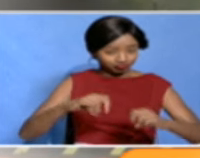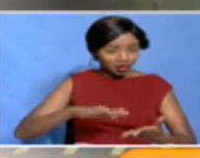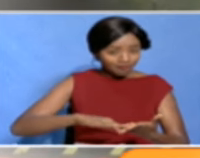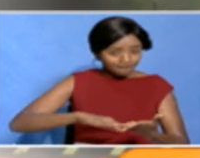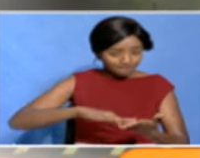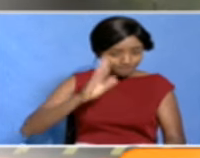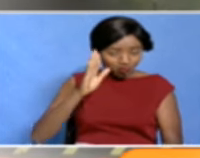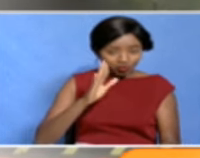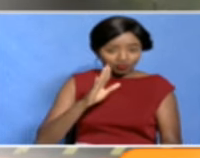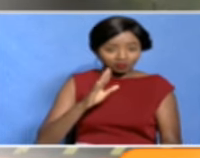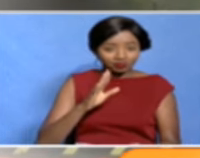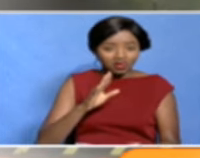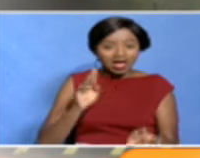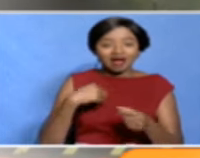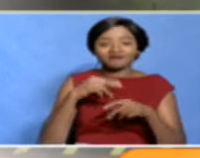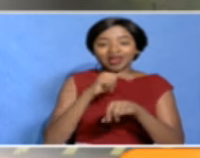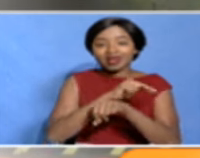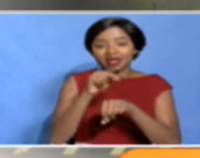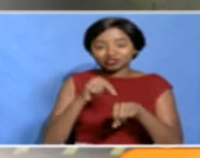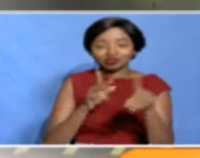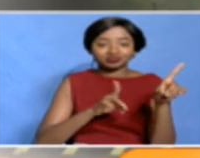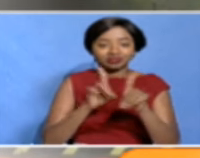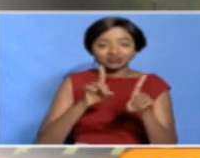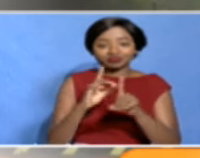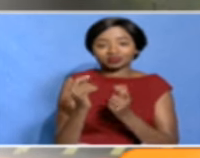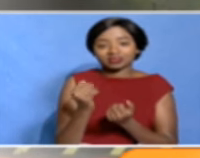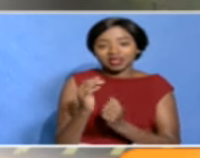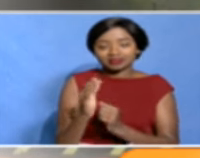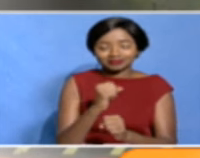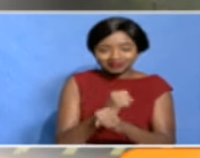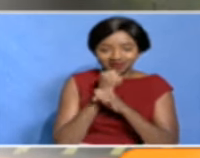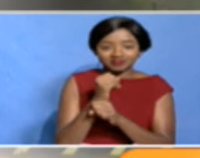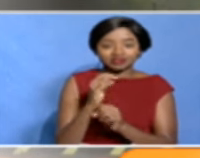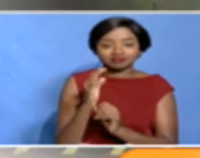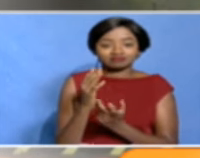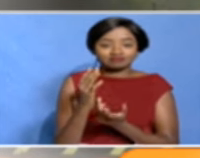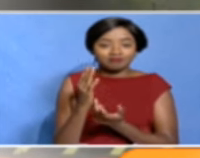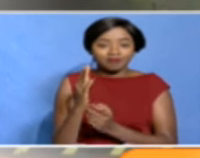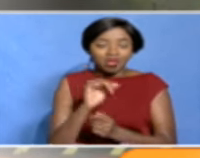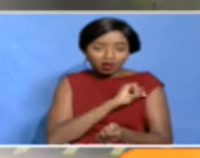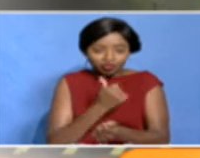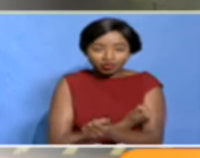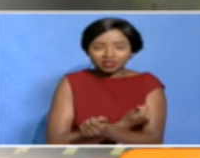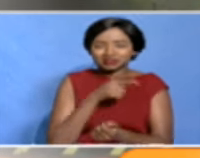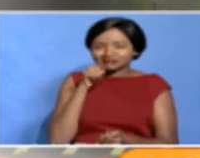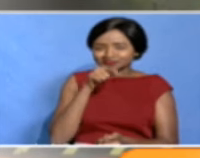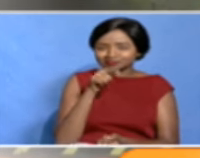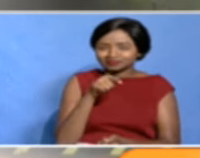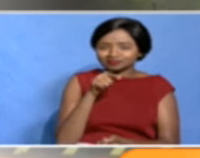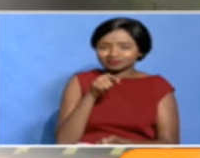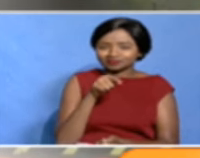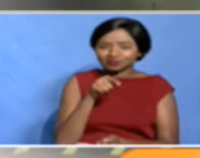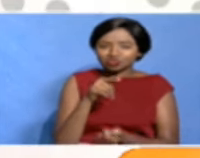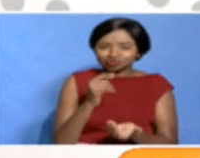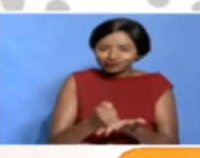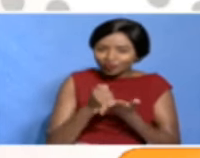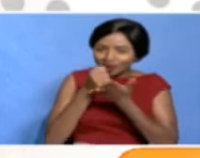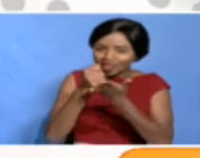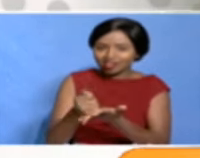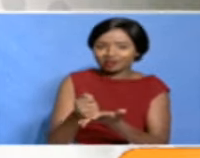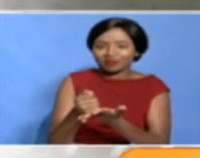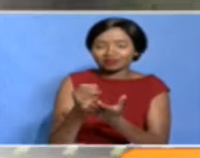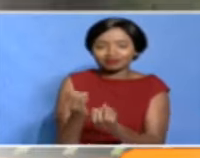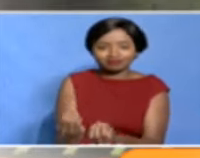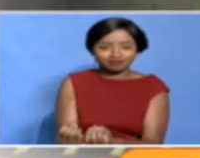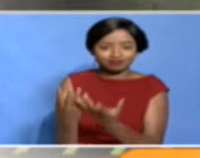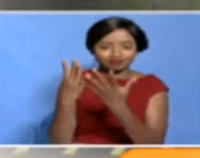National Transport and Safety Authority official for 30 days for allegedly aiding the attackers. Now, the following